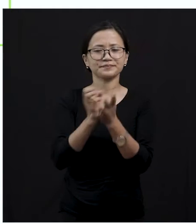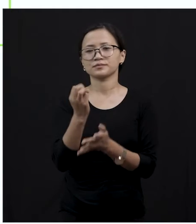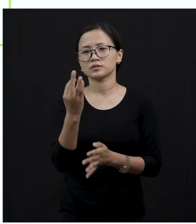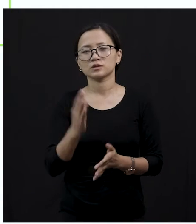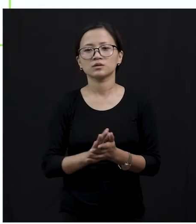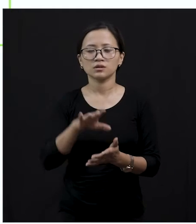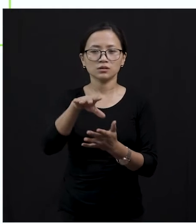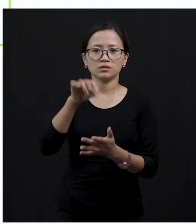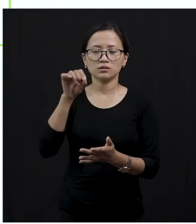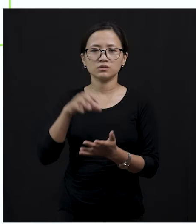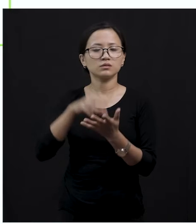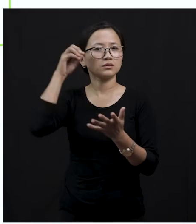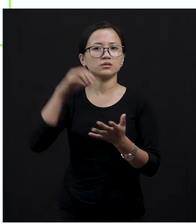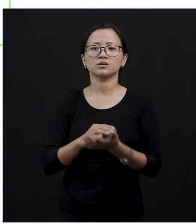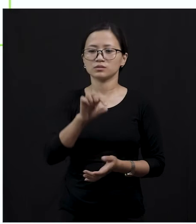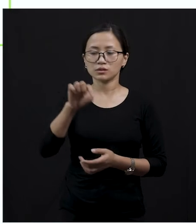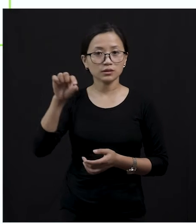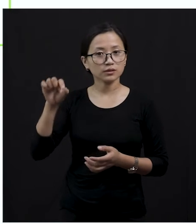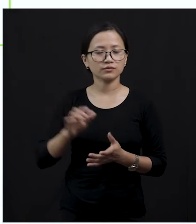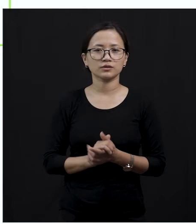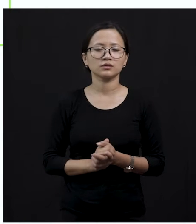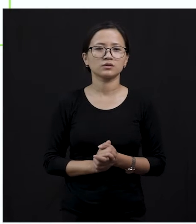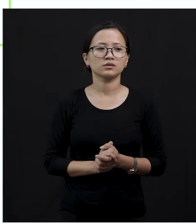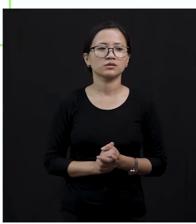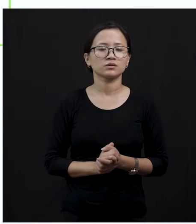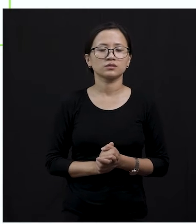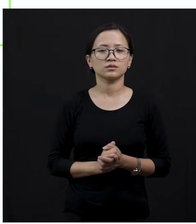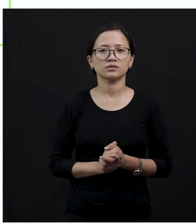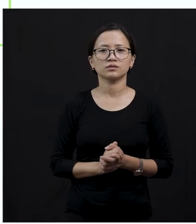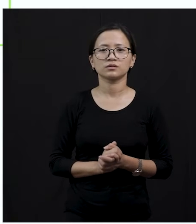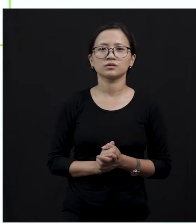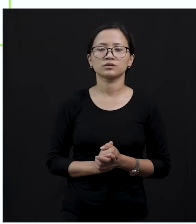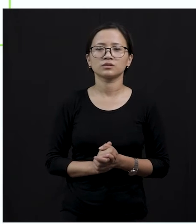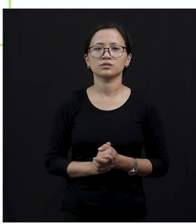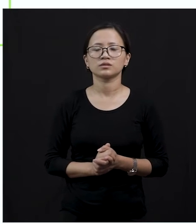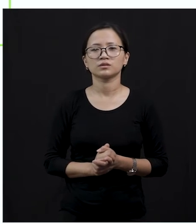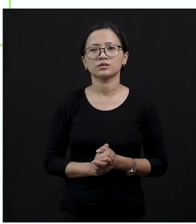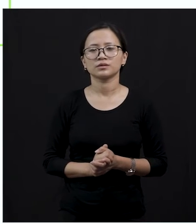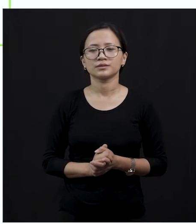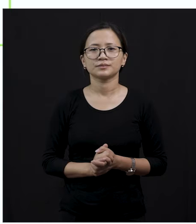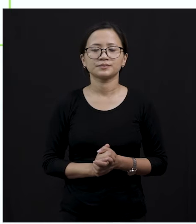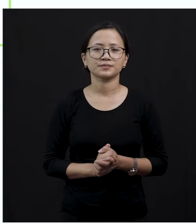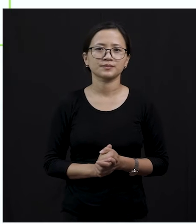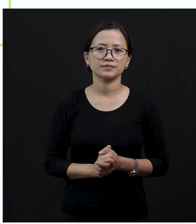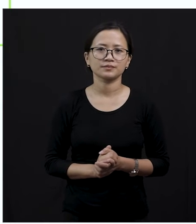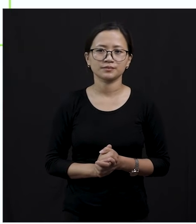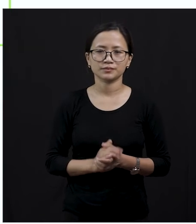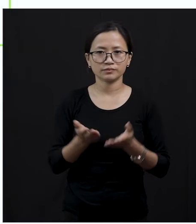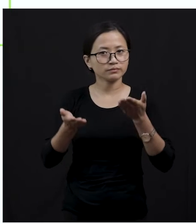to identify, or we will learn uh, the greater and smaller numbers